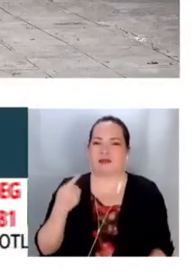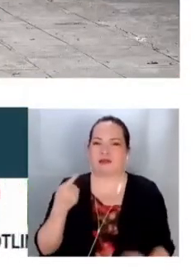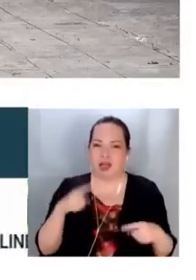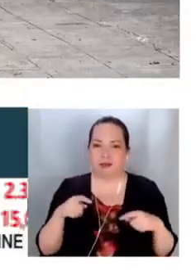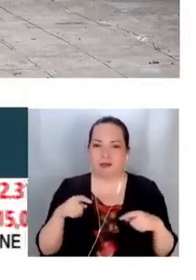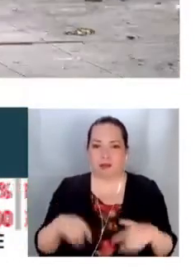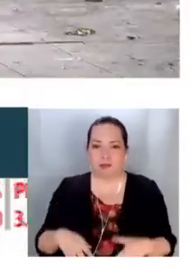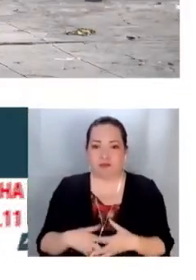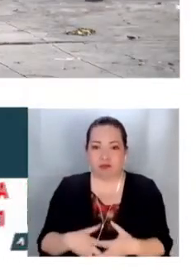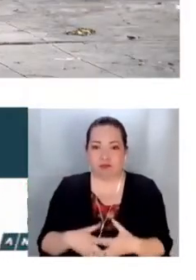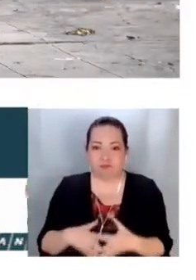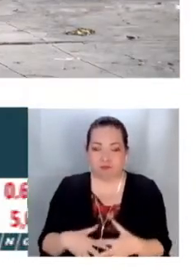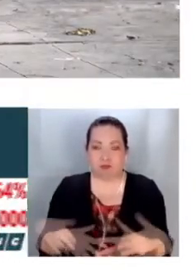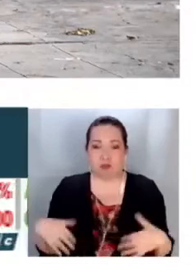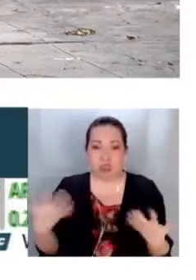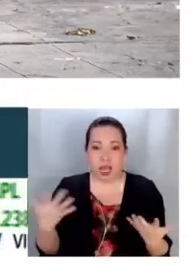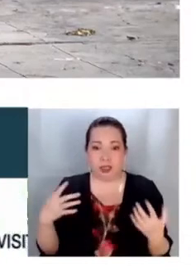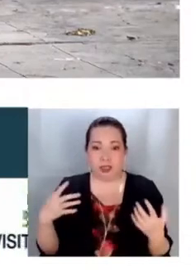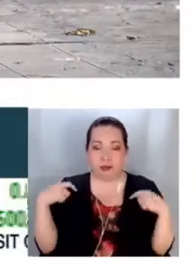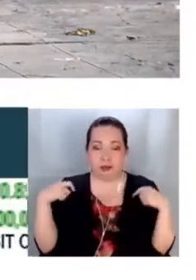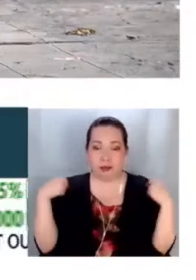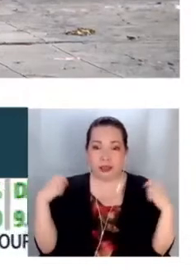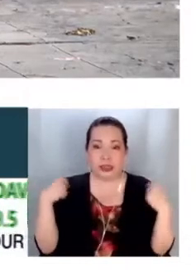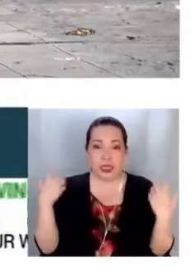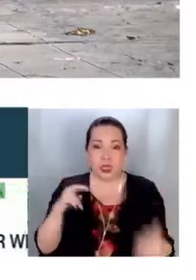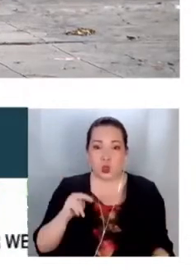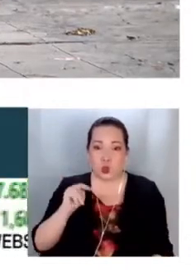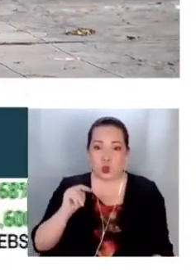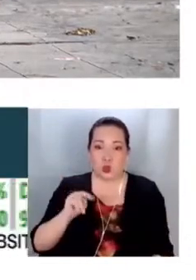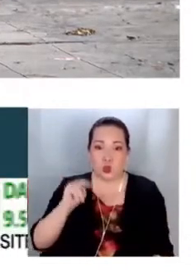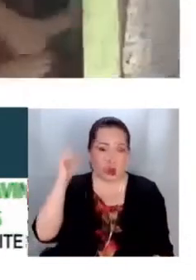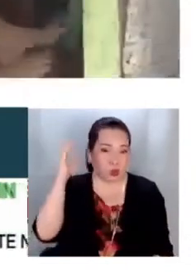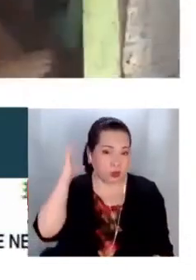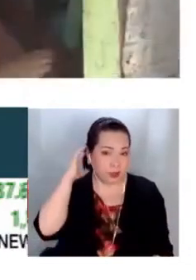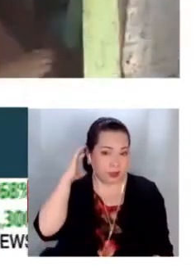in northern Mindanao, Cagayan de Oro area,